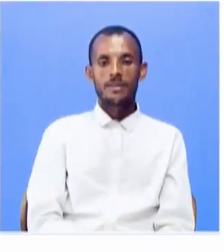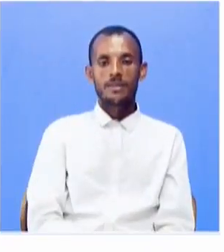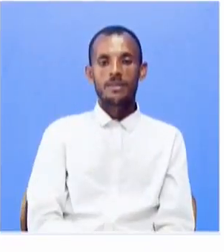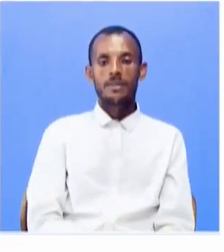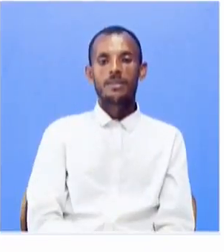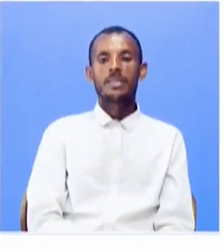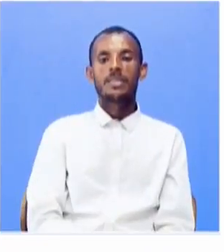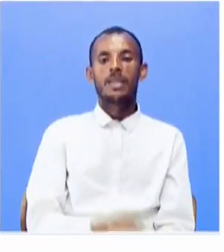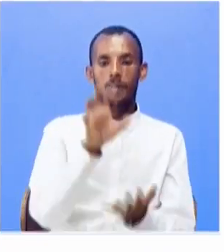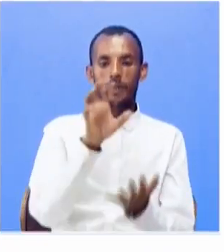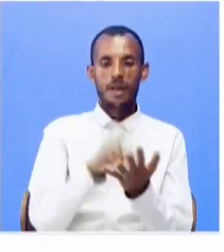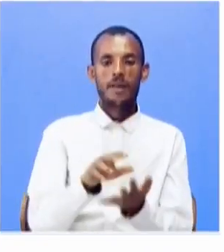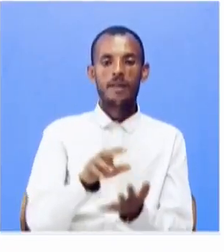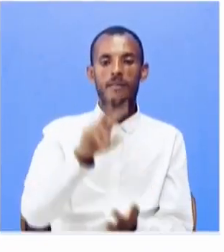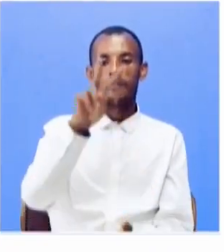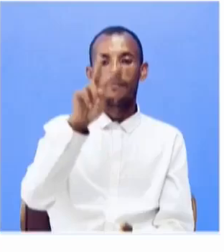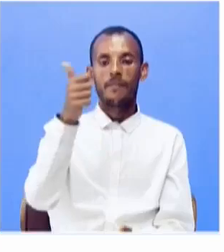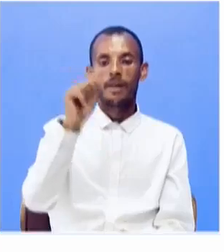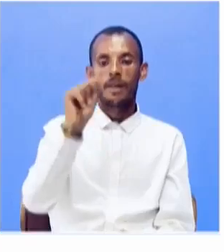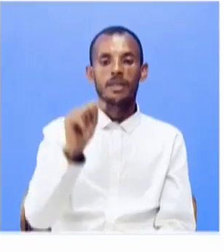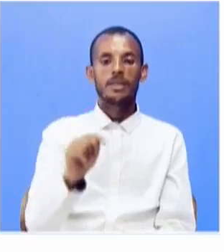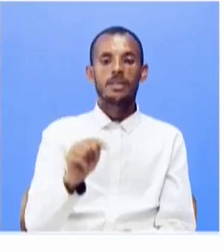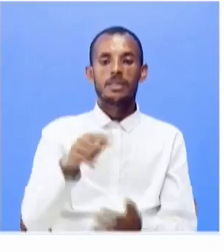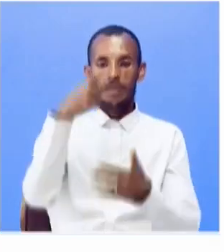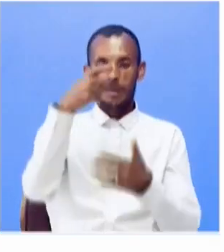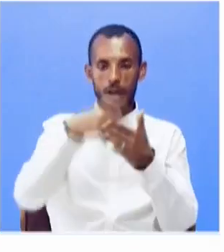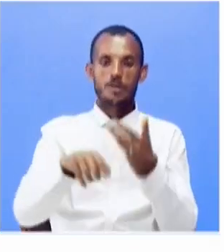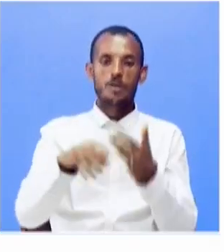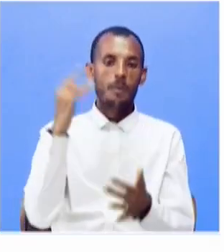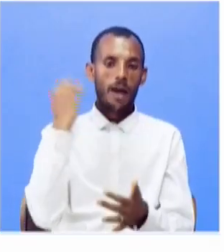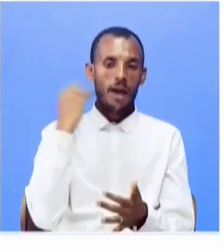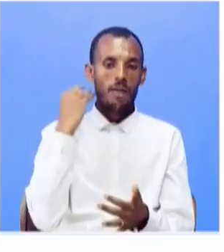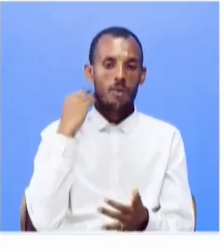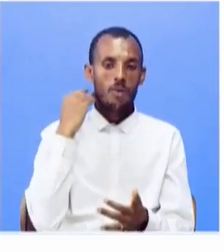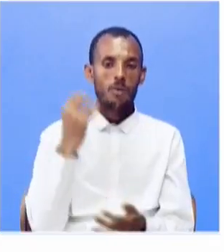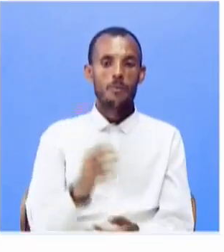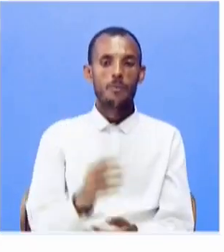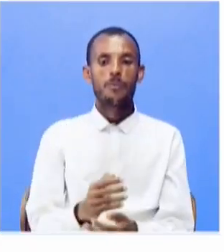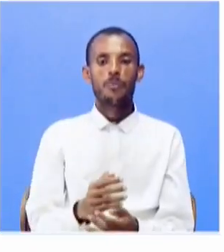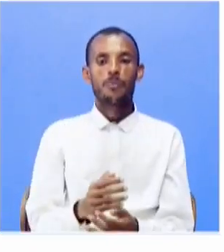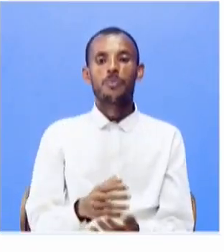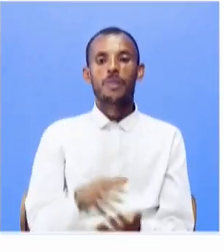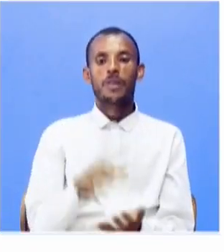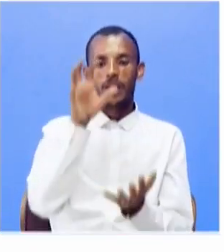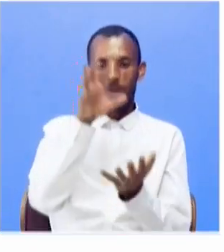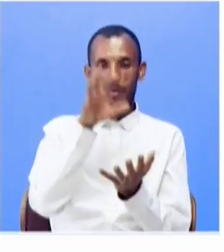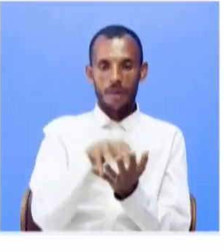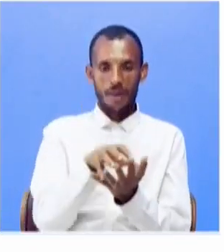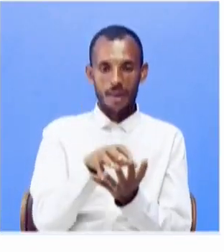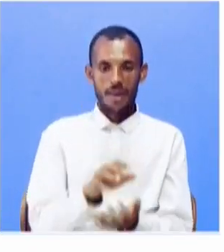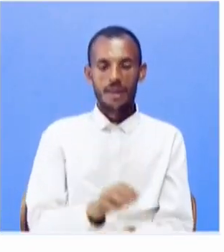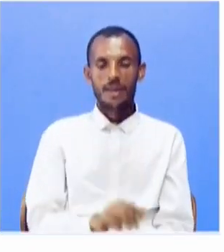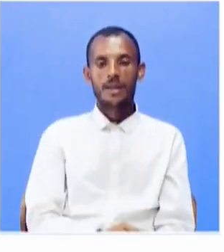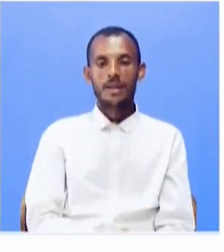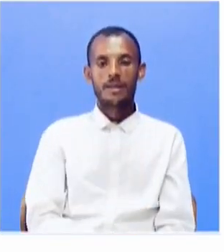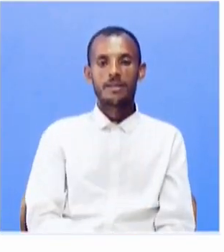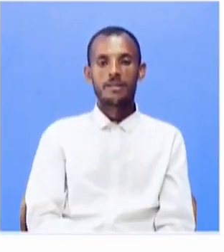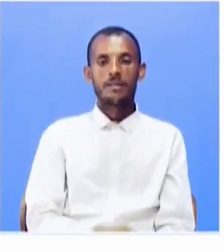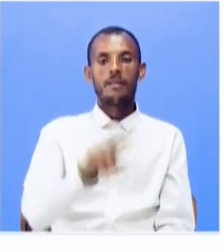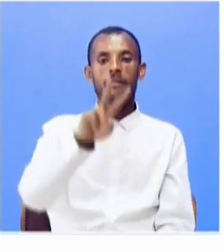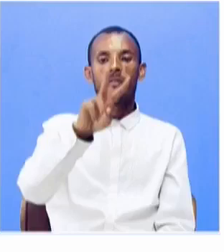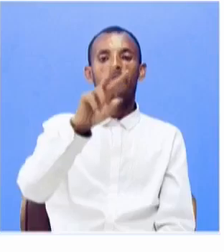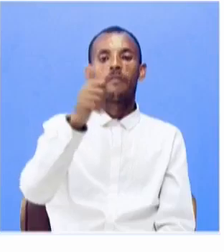Including the price of macchiato per cup including